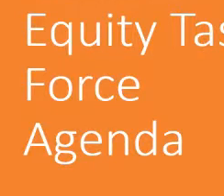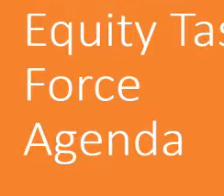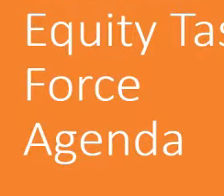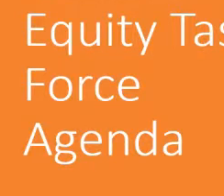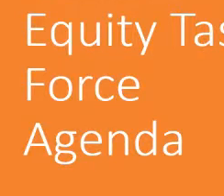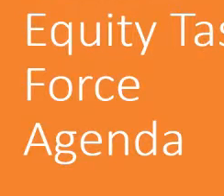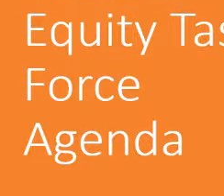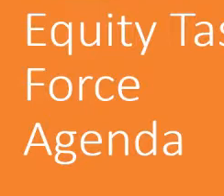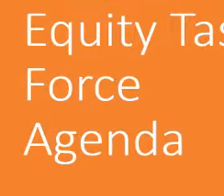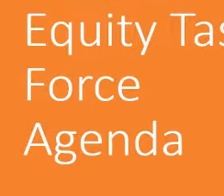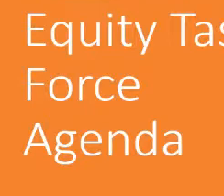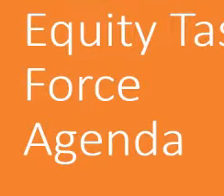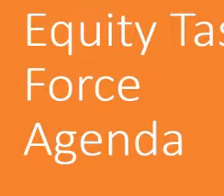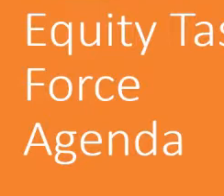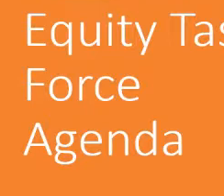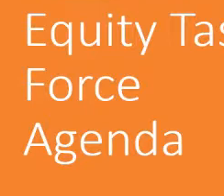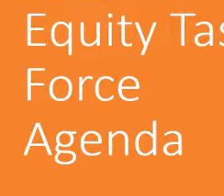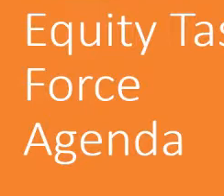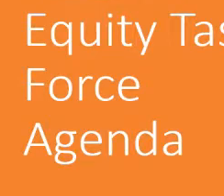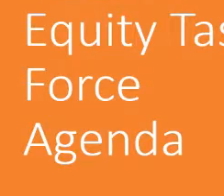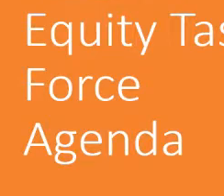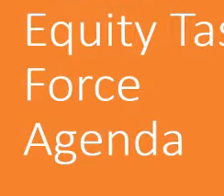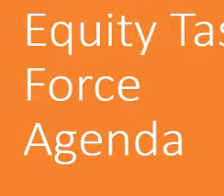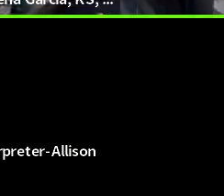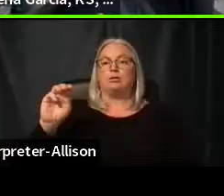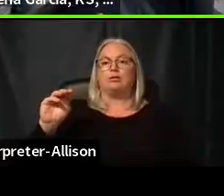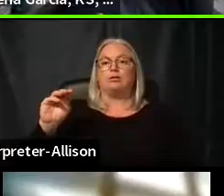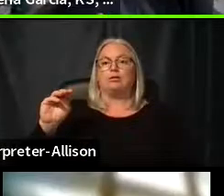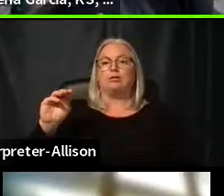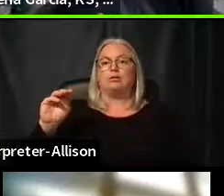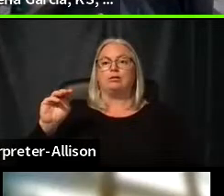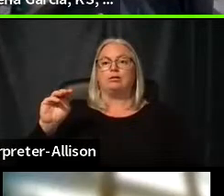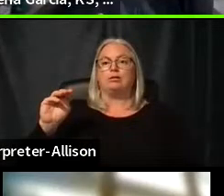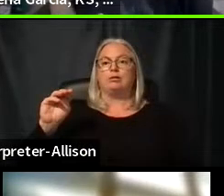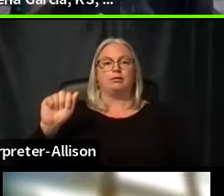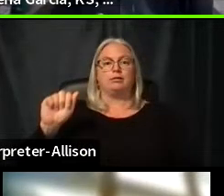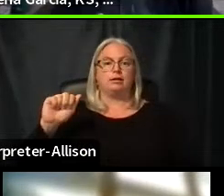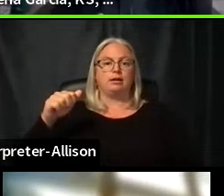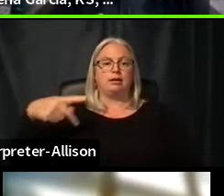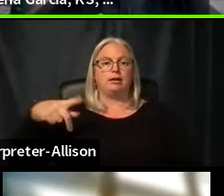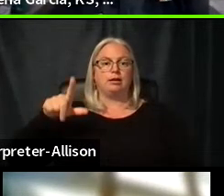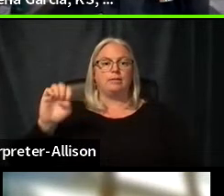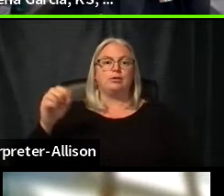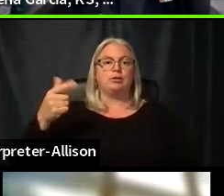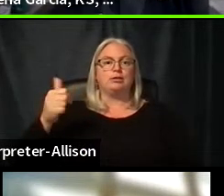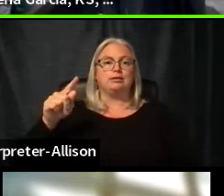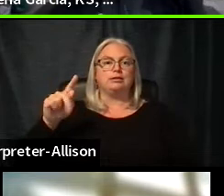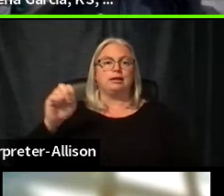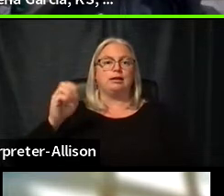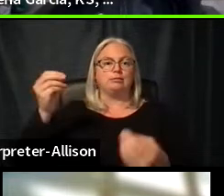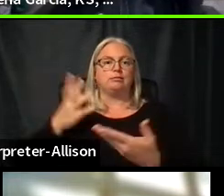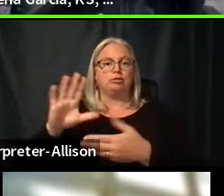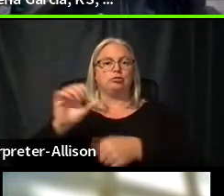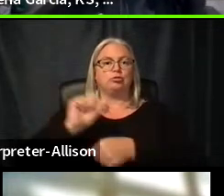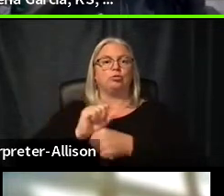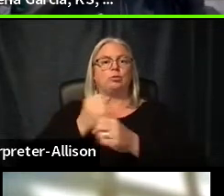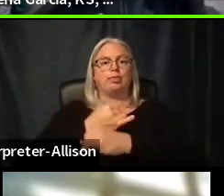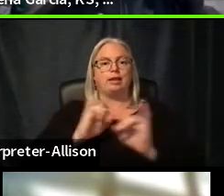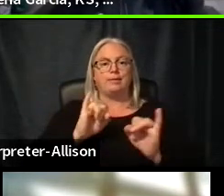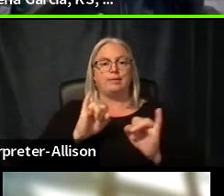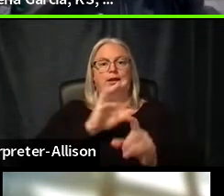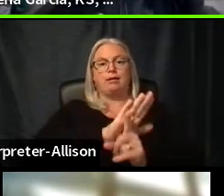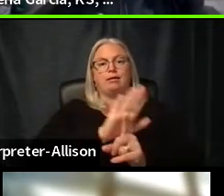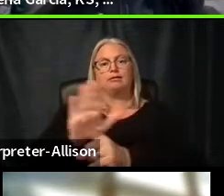next speaker. Amanda Applegate is going to update us on her work with the independent pharmacies